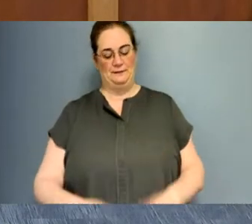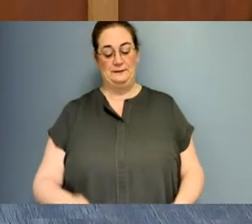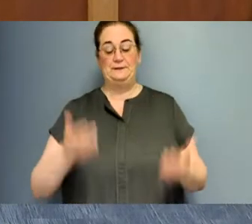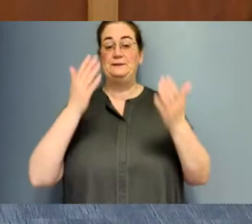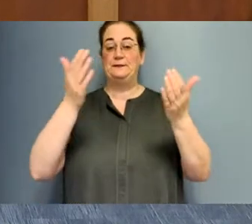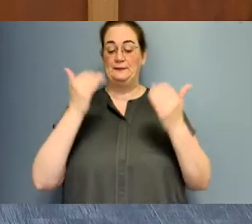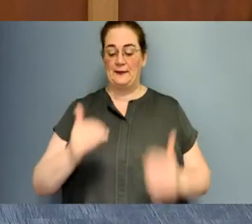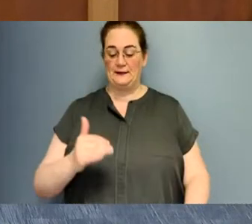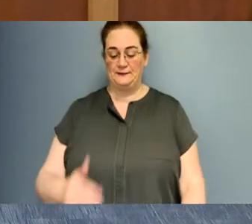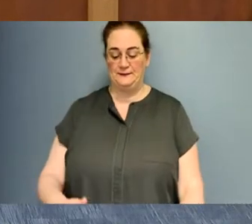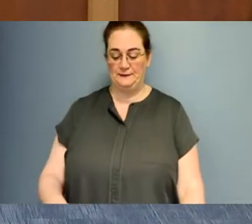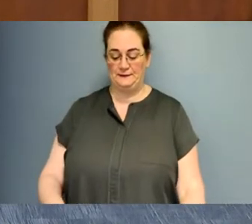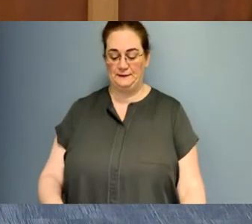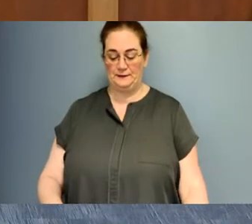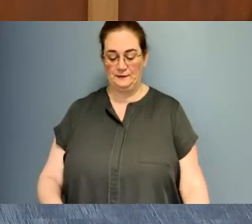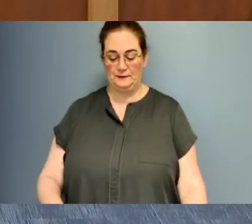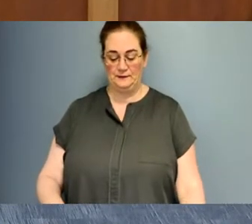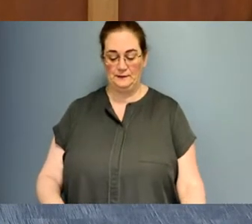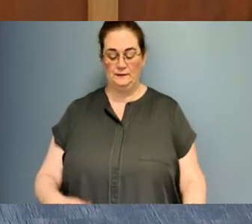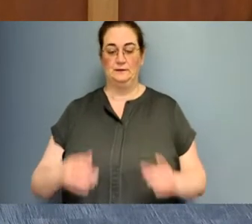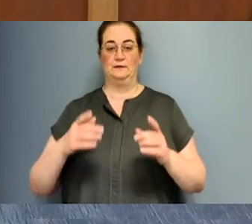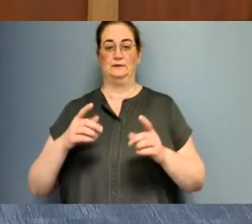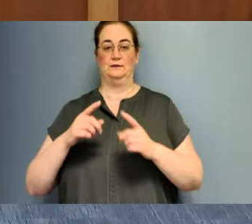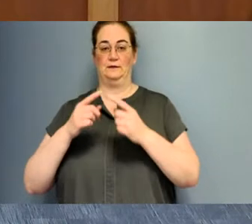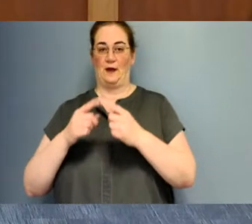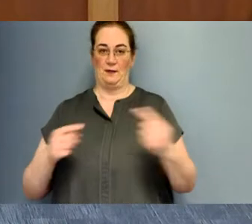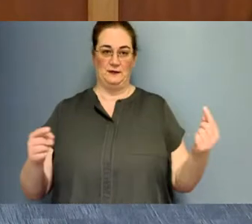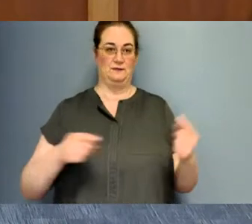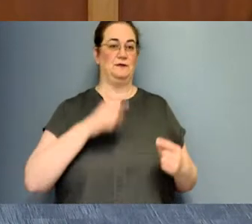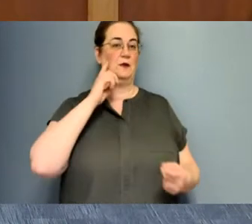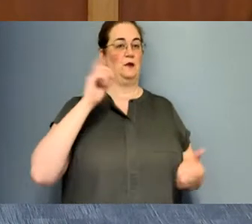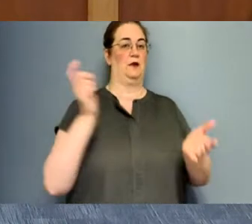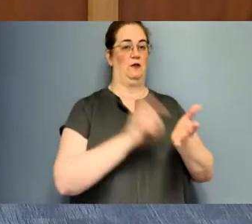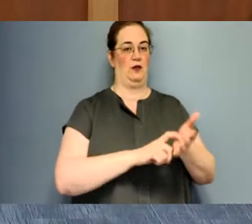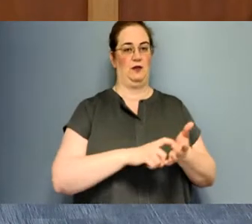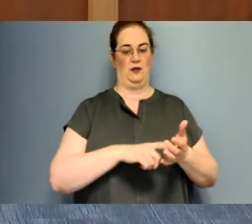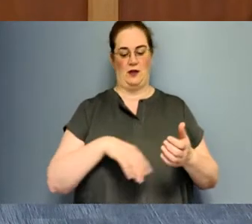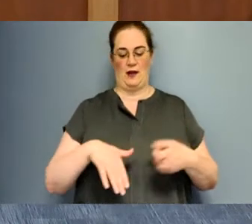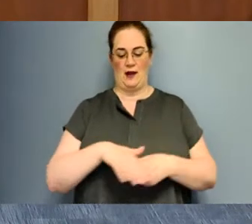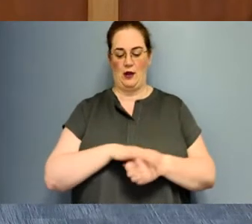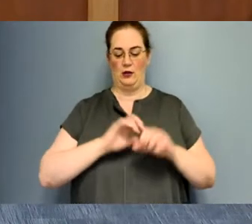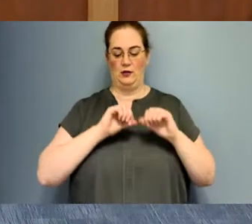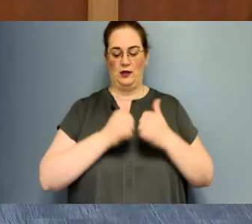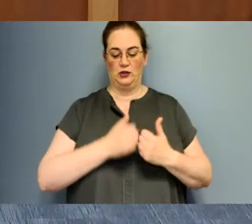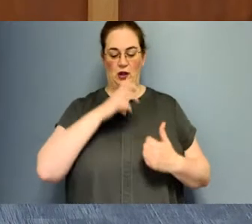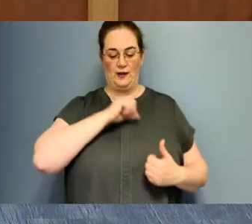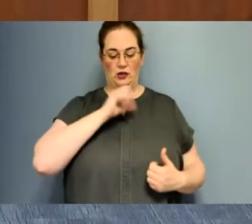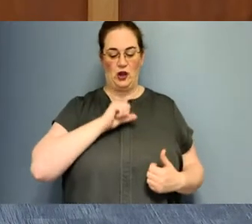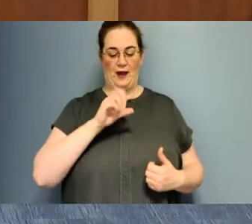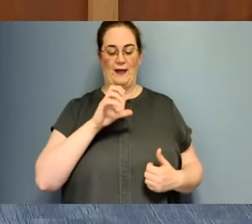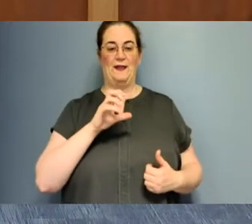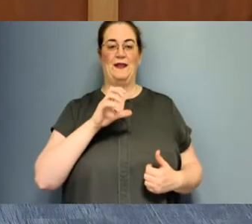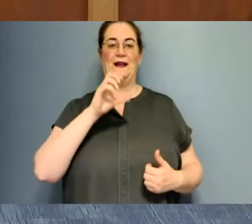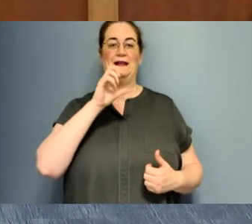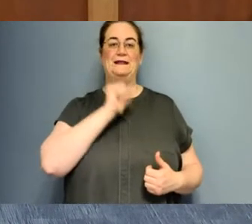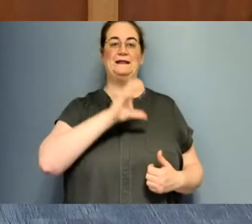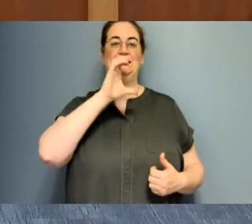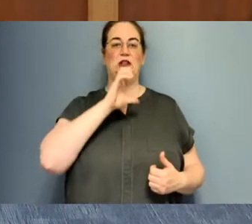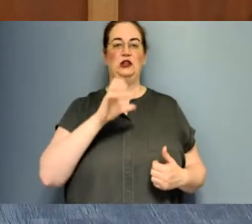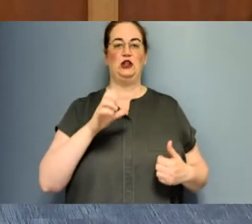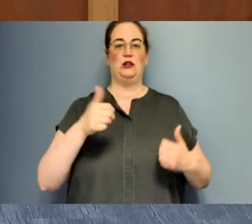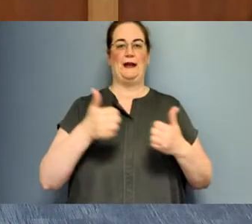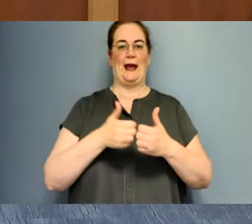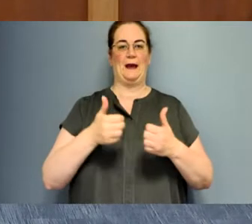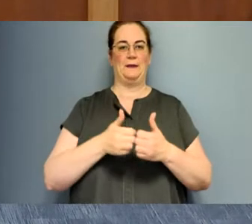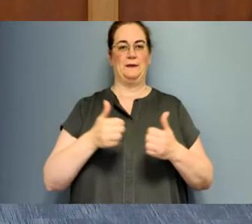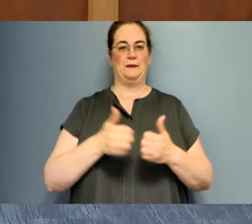Next, going to sort of the different end of the spectrum, we want to recognize our Area Agency on Aging and the Senior Games. So I think